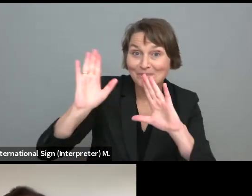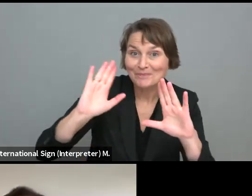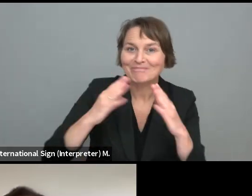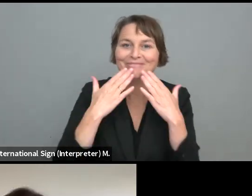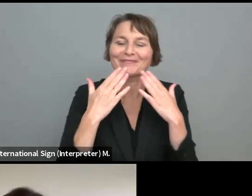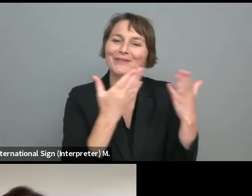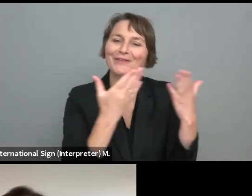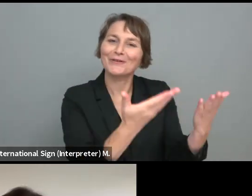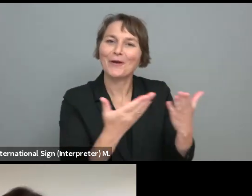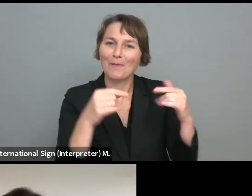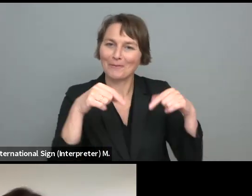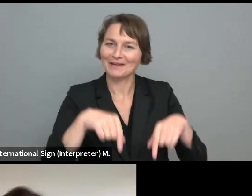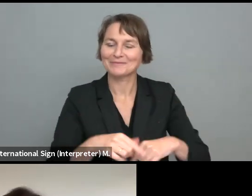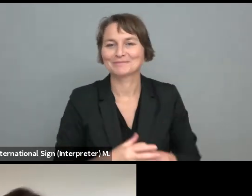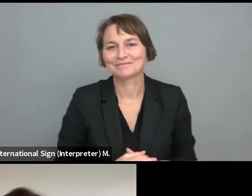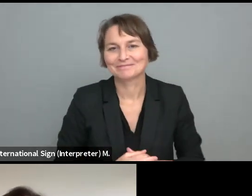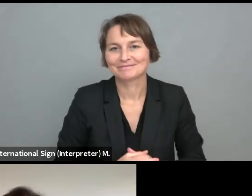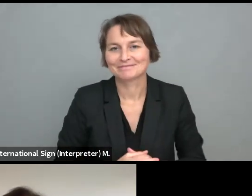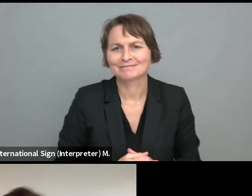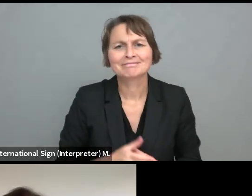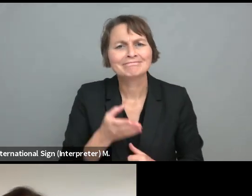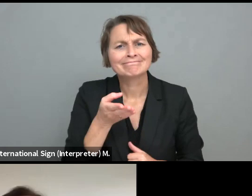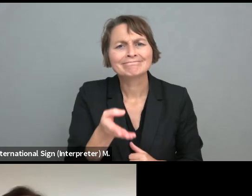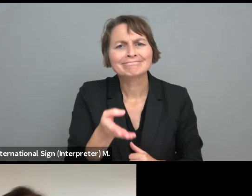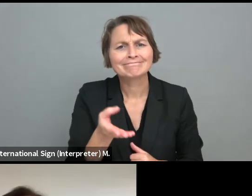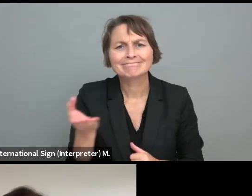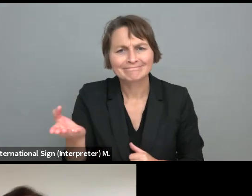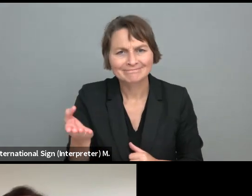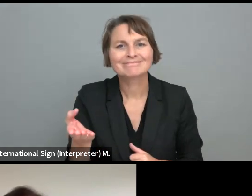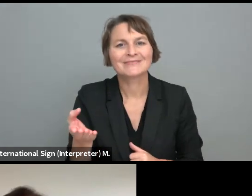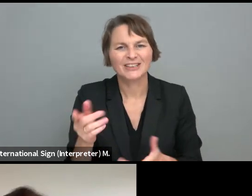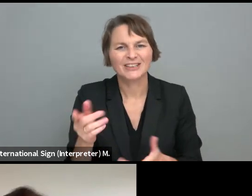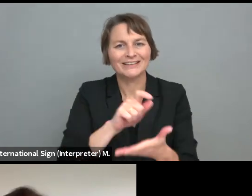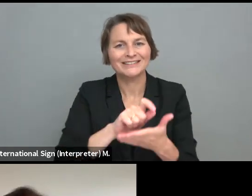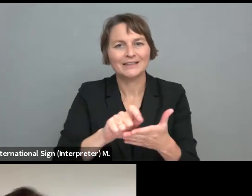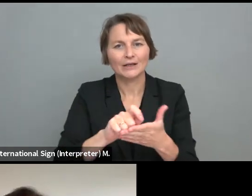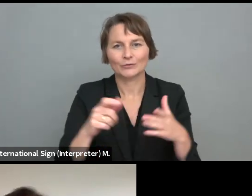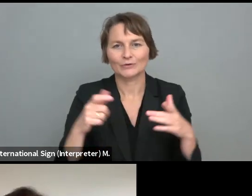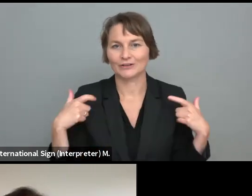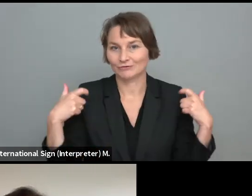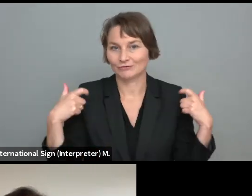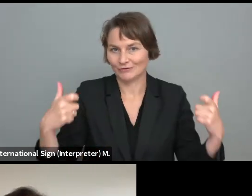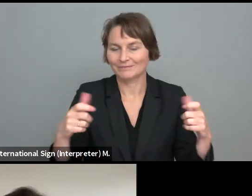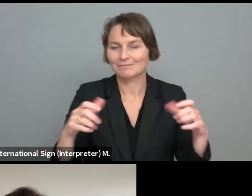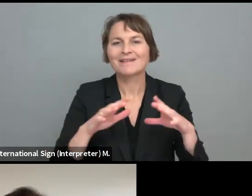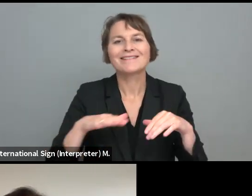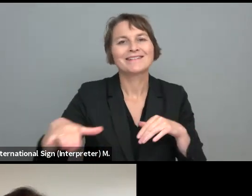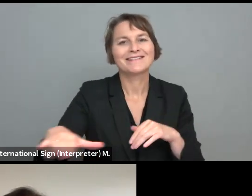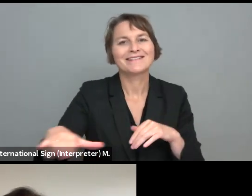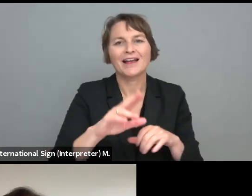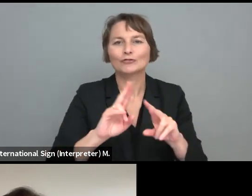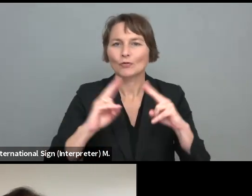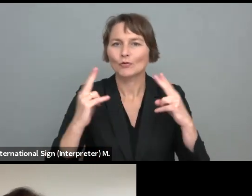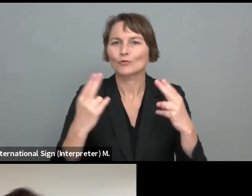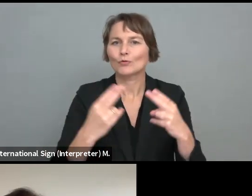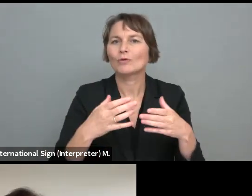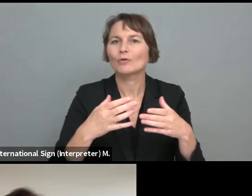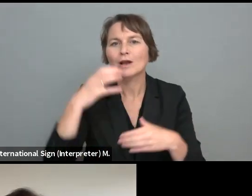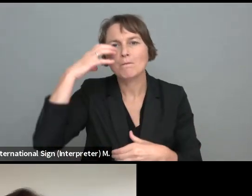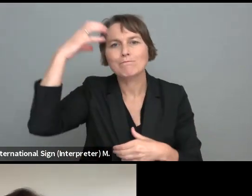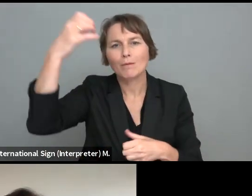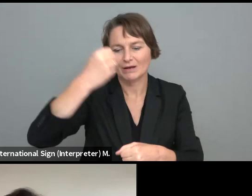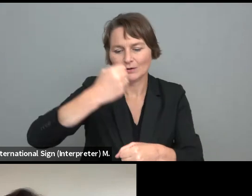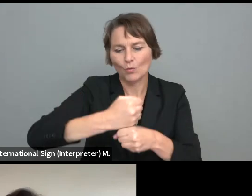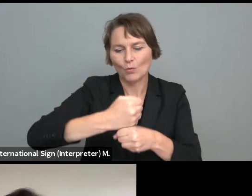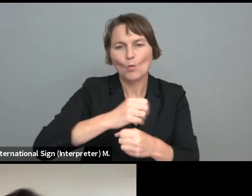us. Nadia is also the Secretary General of the National Union Public Works Sectors and Commission member of